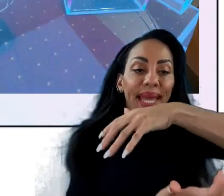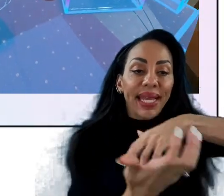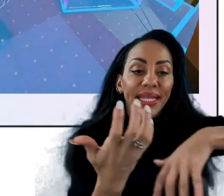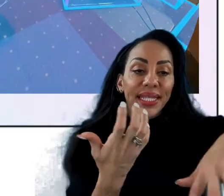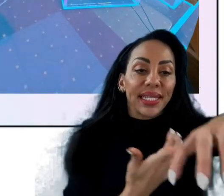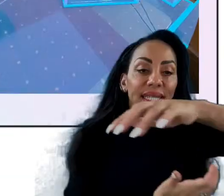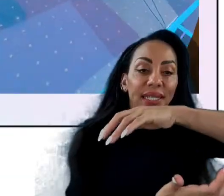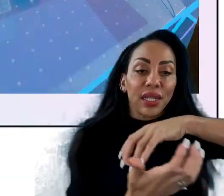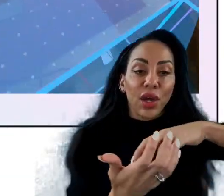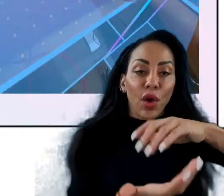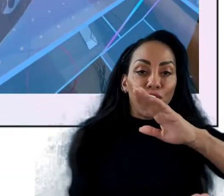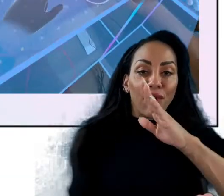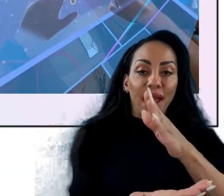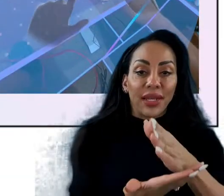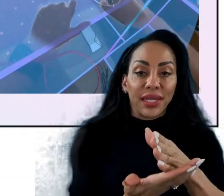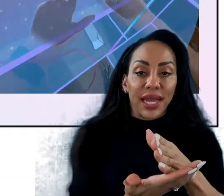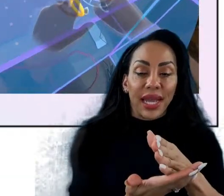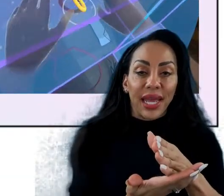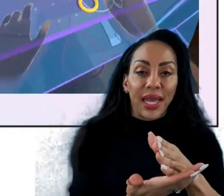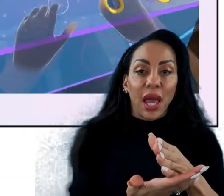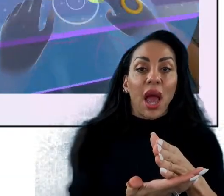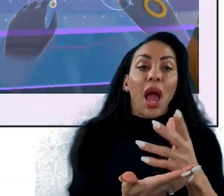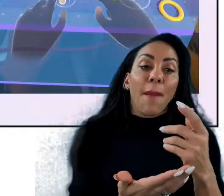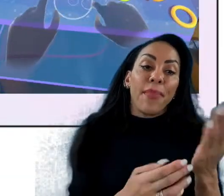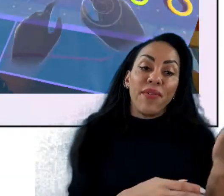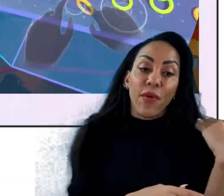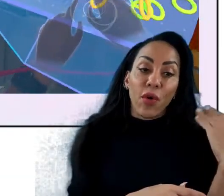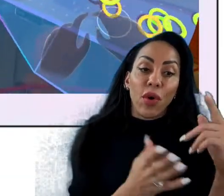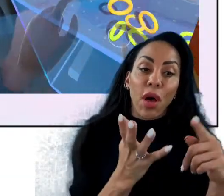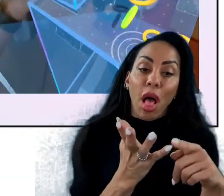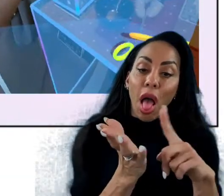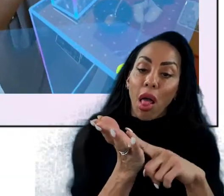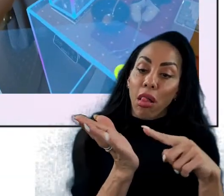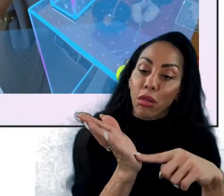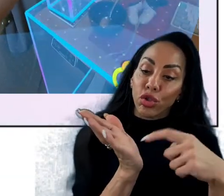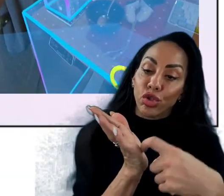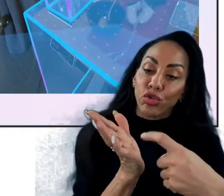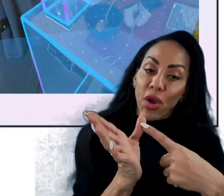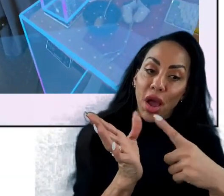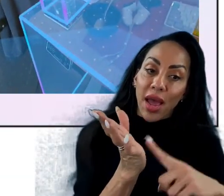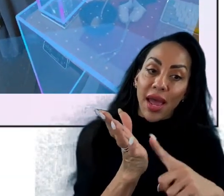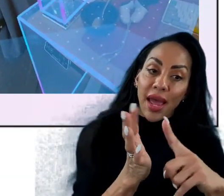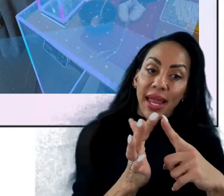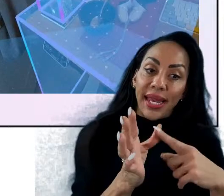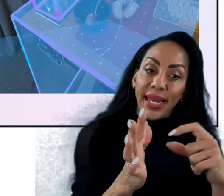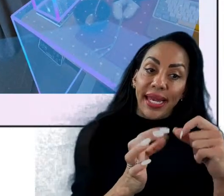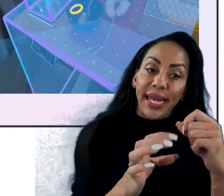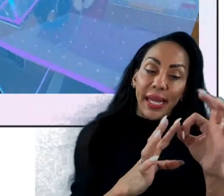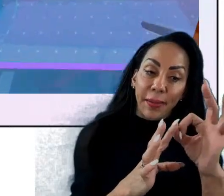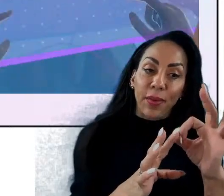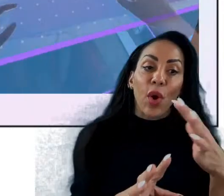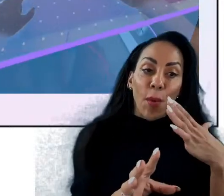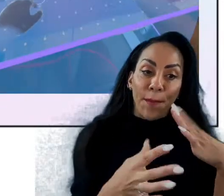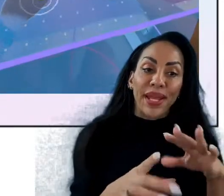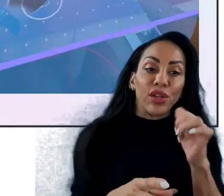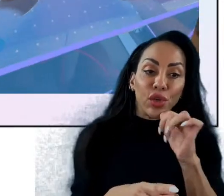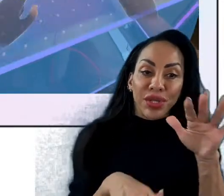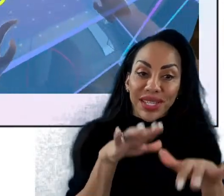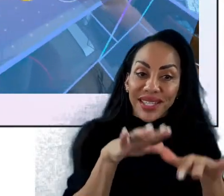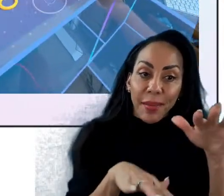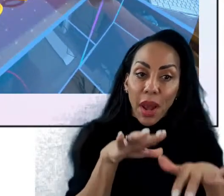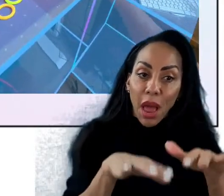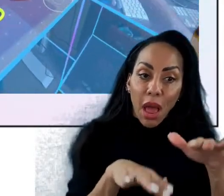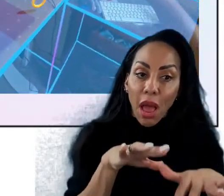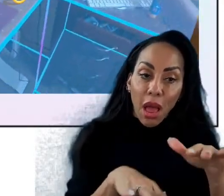tech for many years at Ultraleap, but our focus was always on using hand tracking for flat screen uses like your laptop or